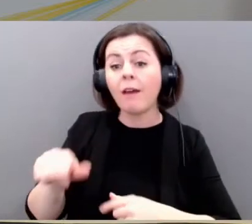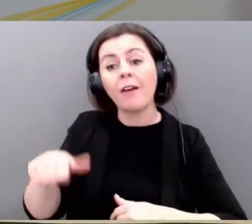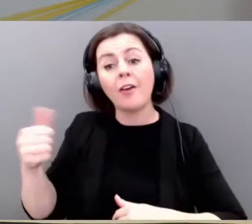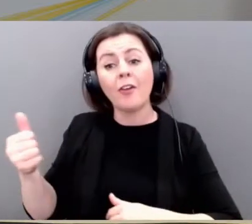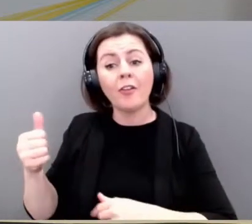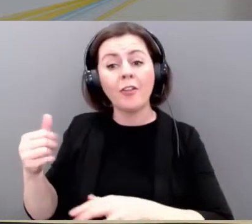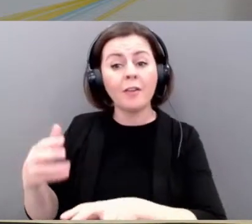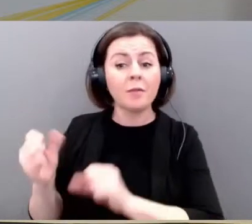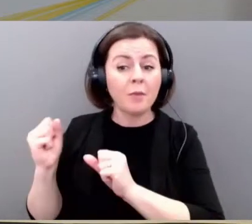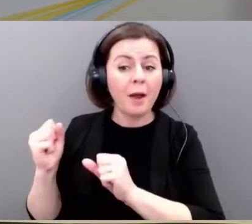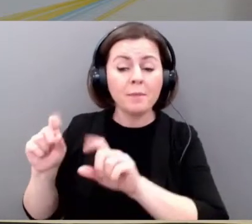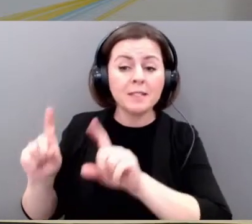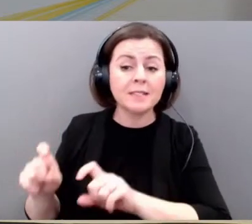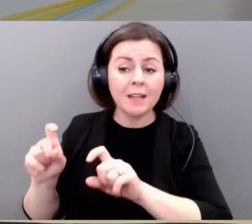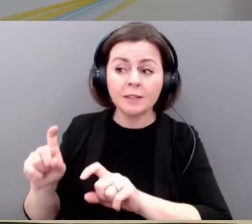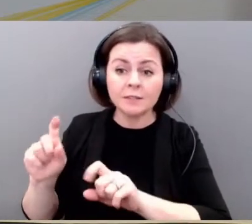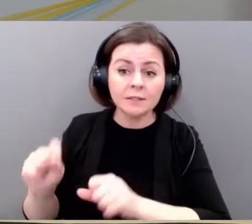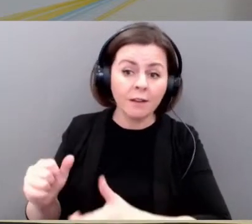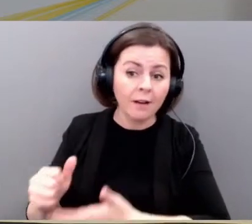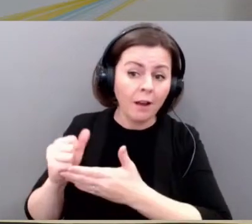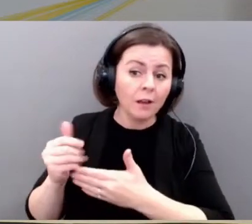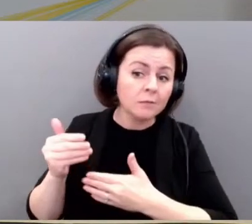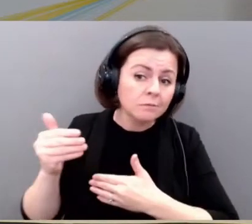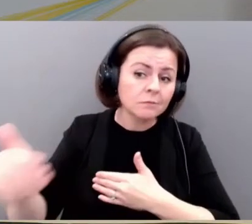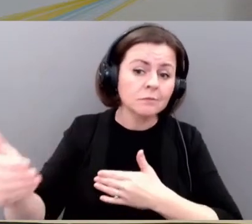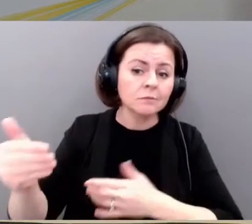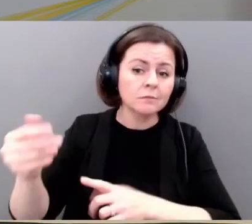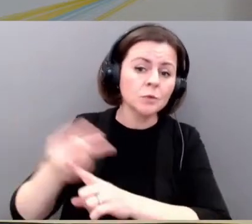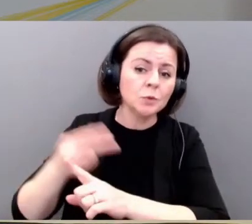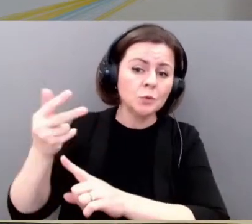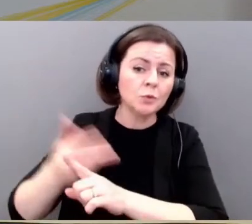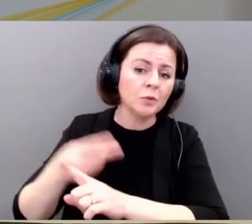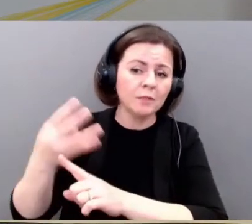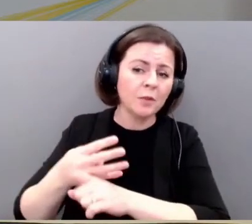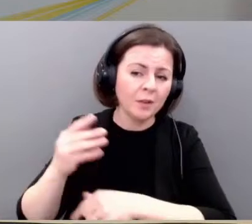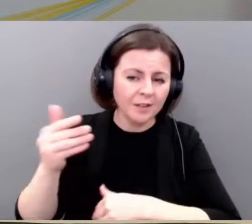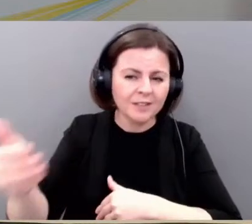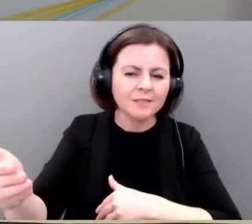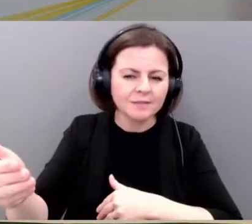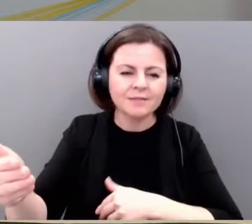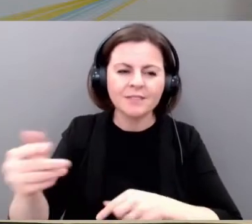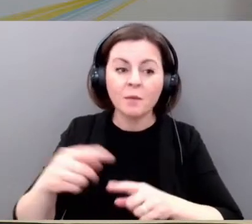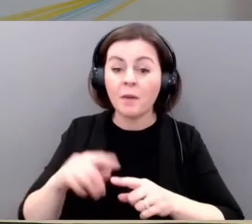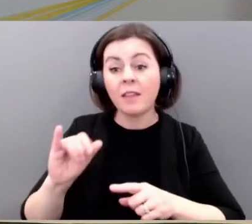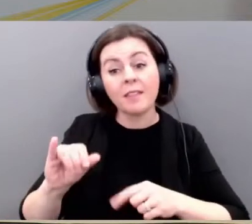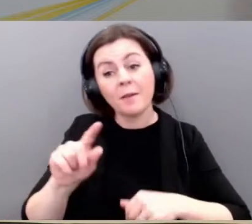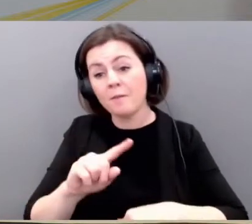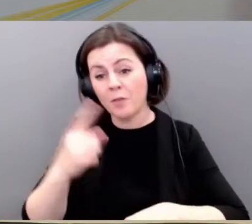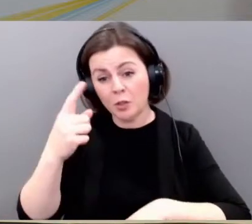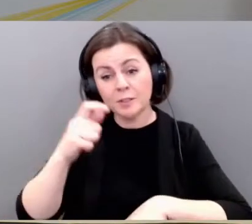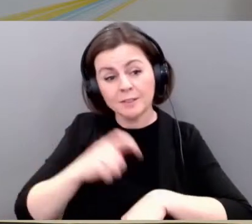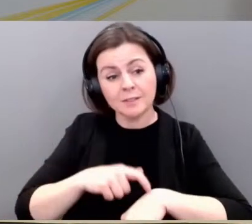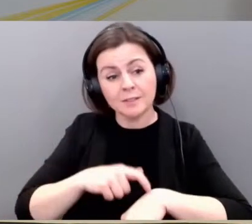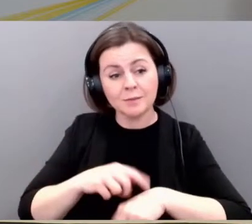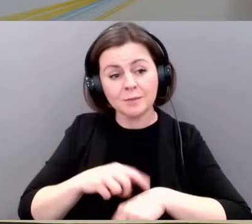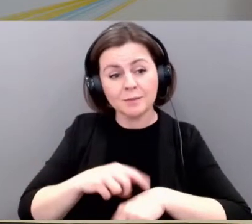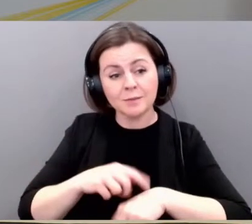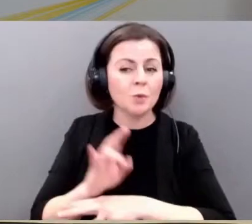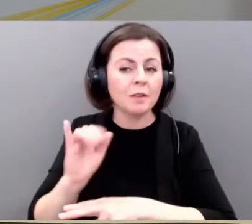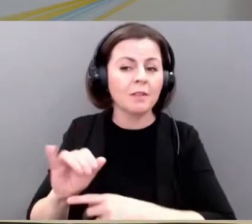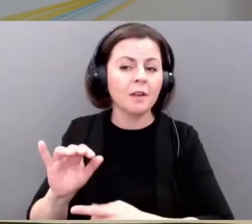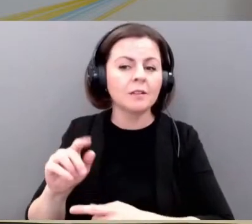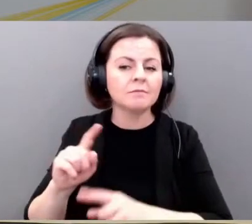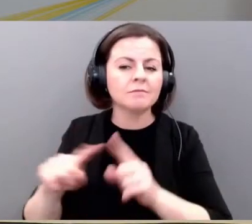weeks and months ahead? So it's a conversation we'll be having, and it was the first time we had used that yesterday.